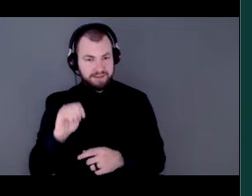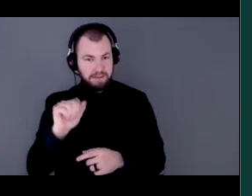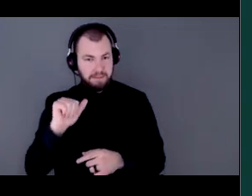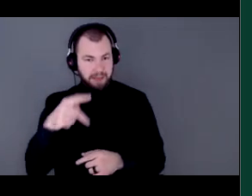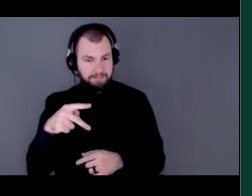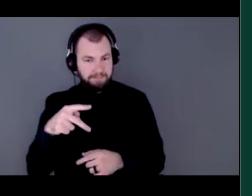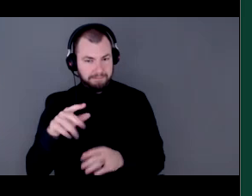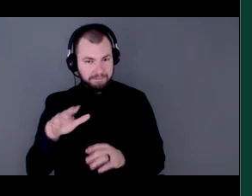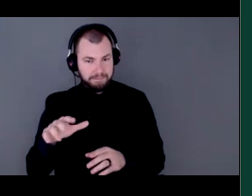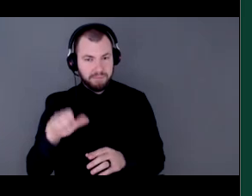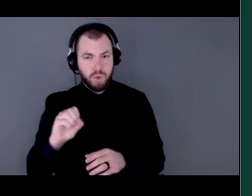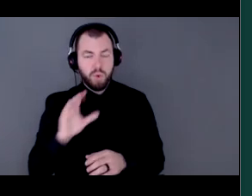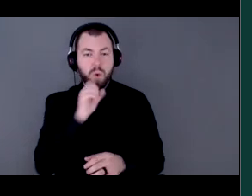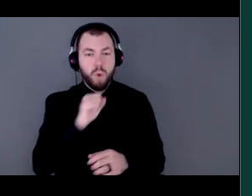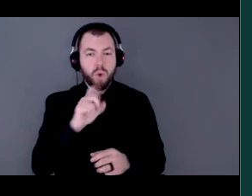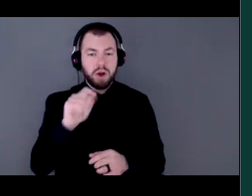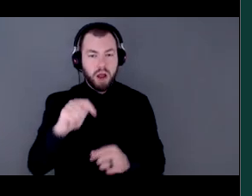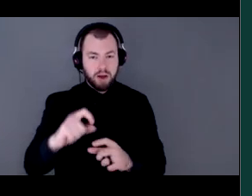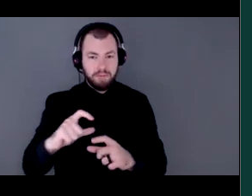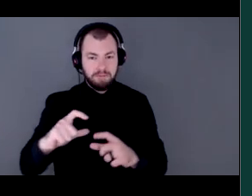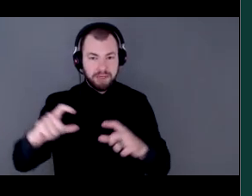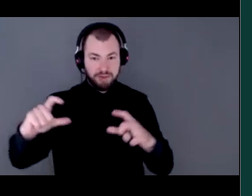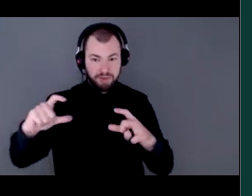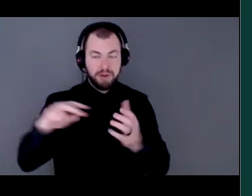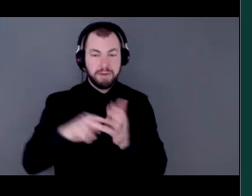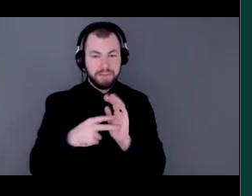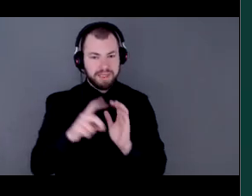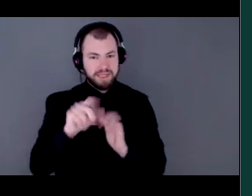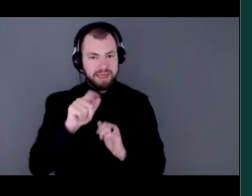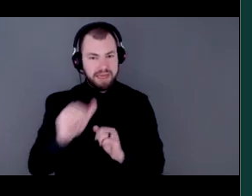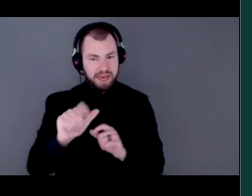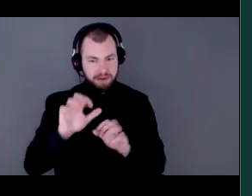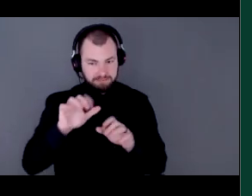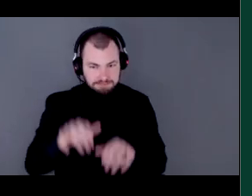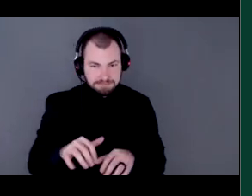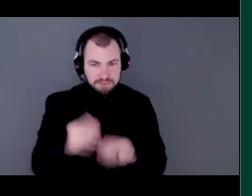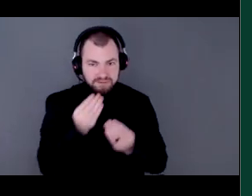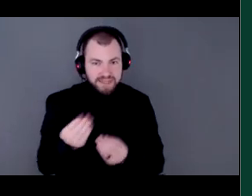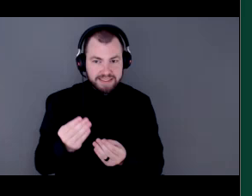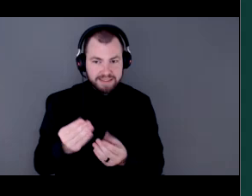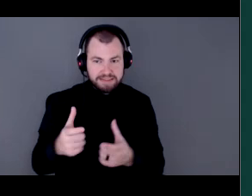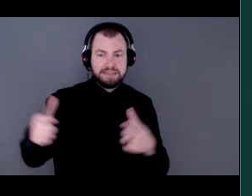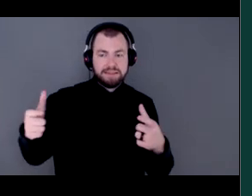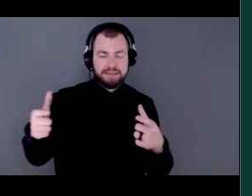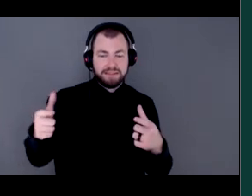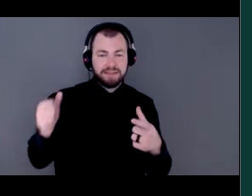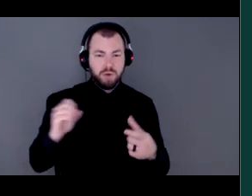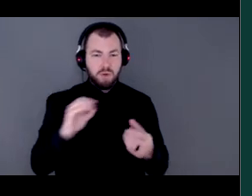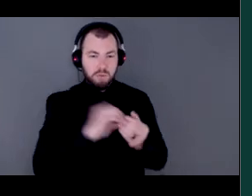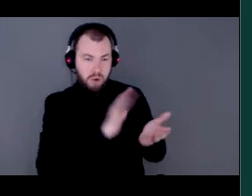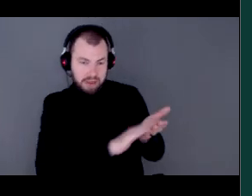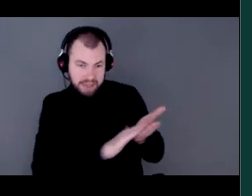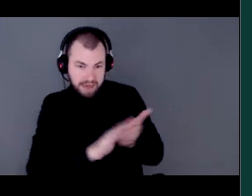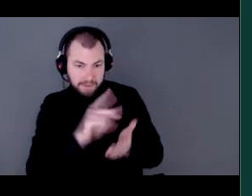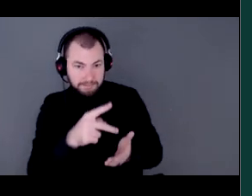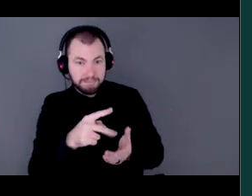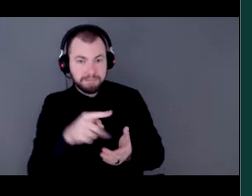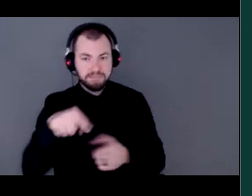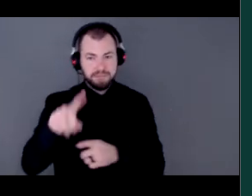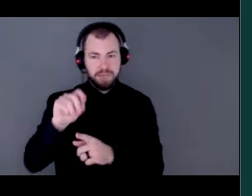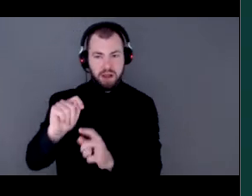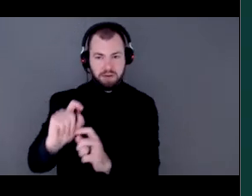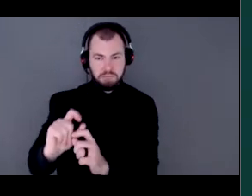your orange dot gets, that's the more data you have put in. So the more cleanups you have, the bigger your dot should get. And then down here, they